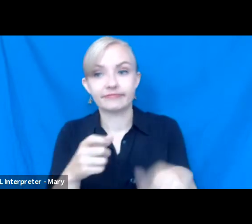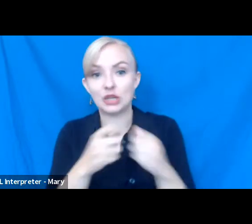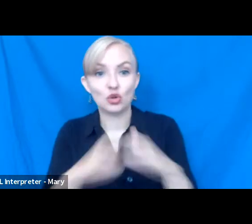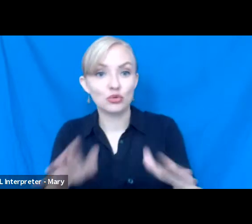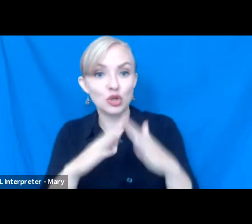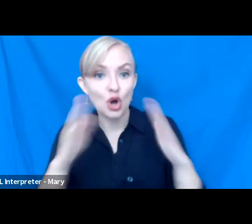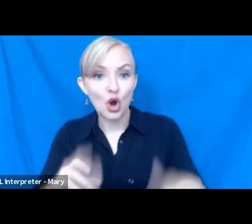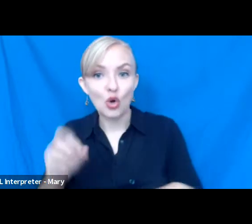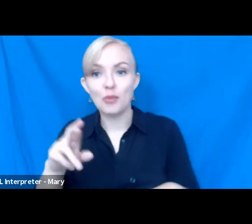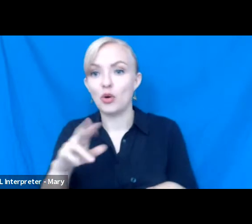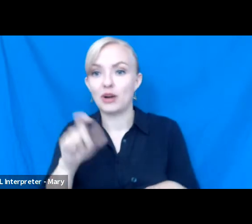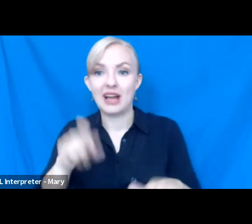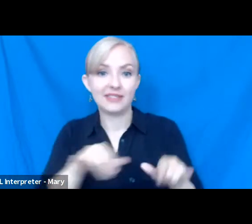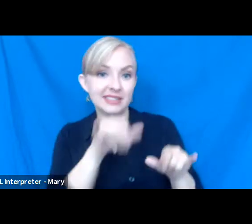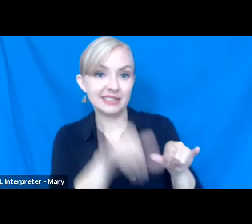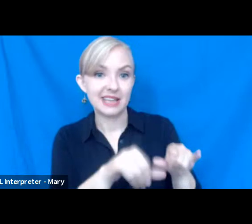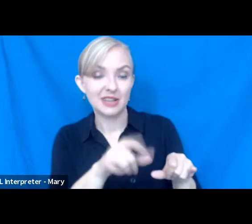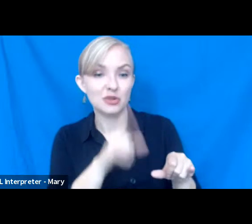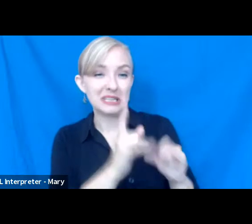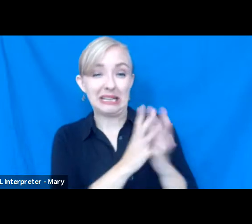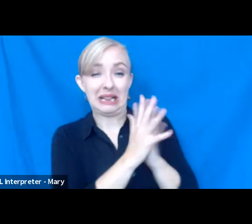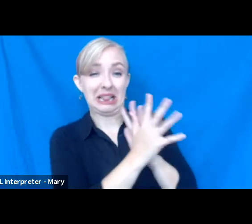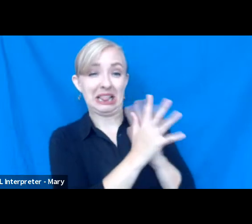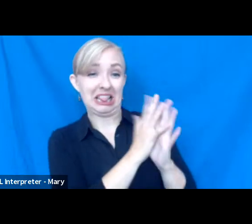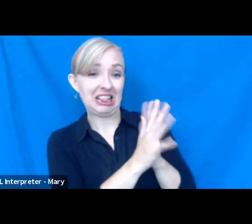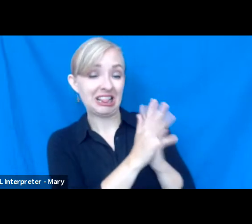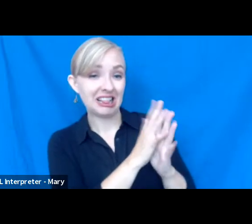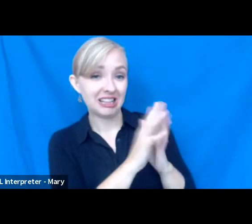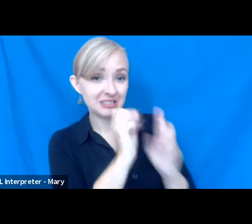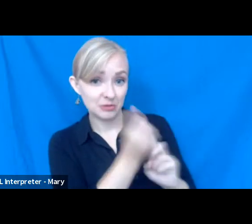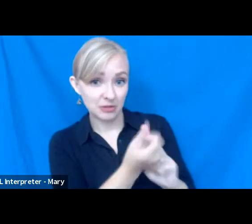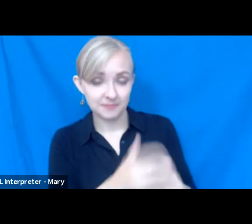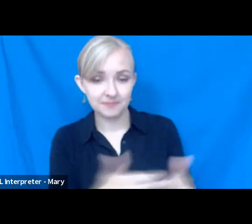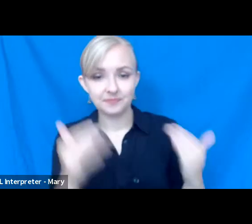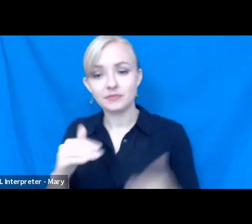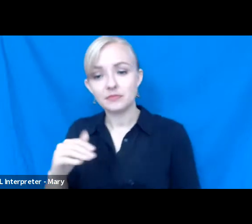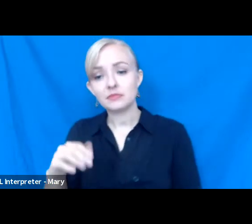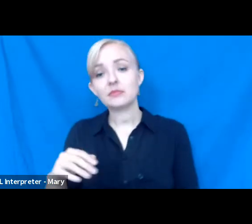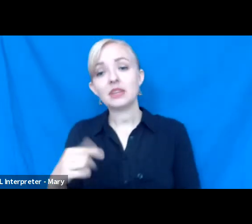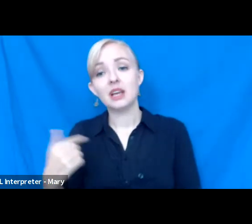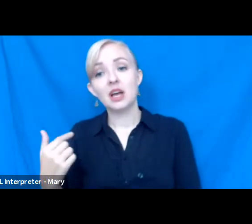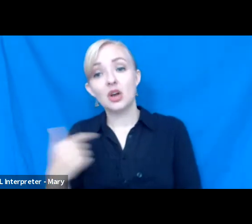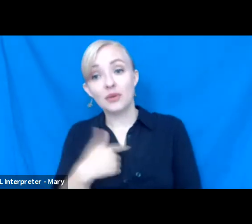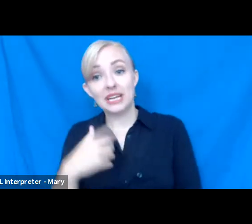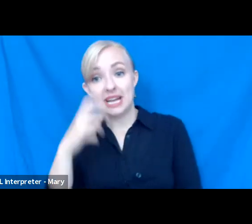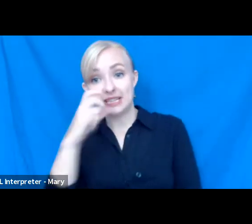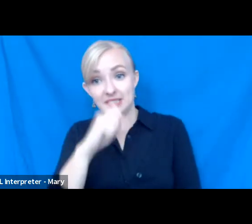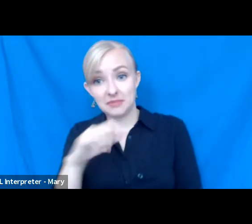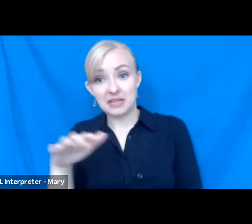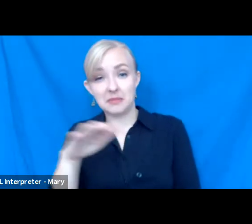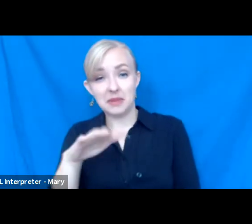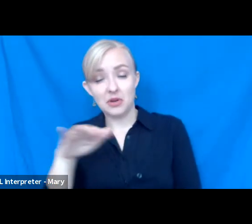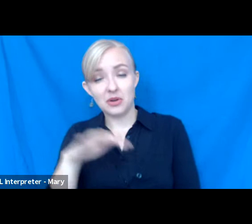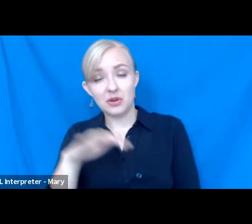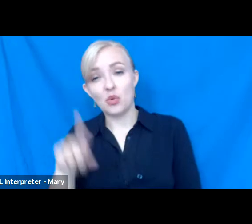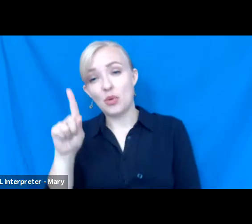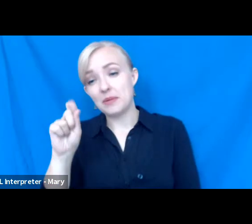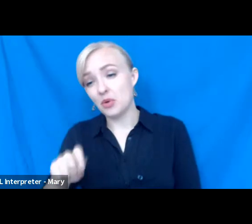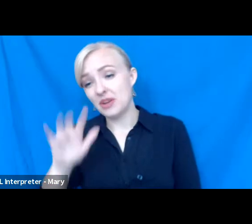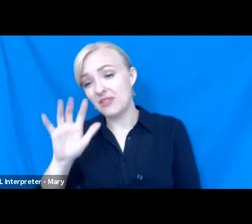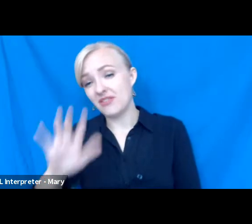conditions. The Eviction Lab estimates that the moratorium helped prevent 1.55